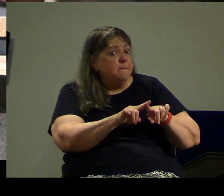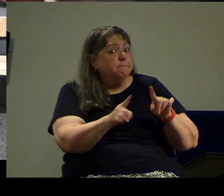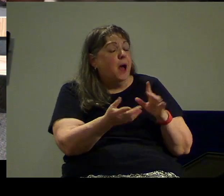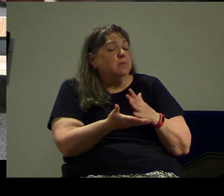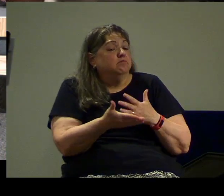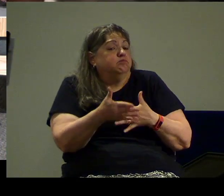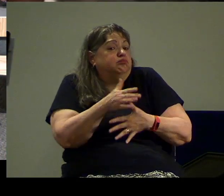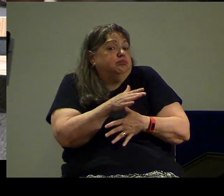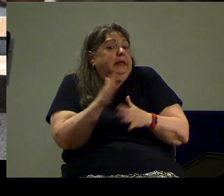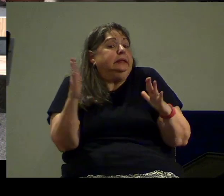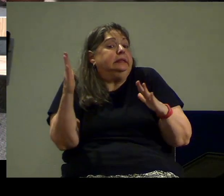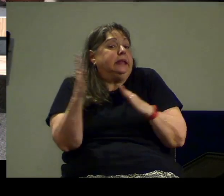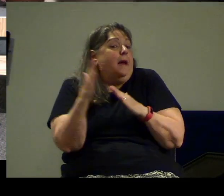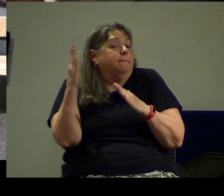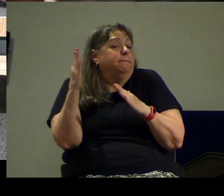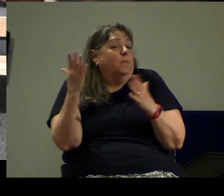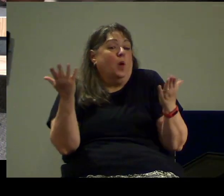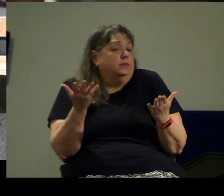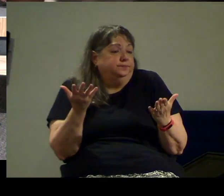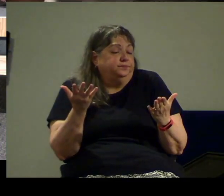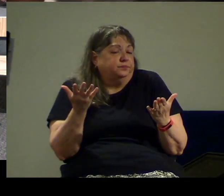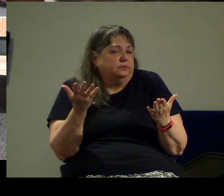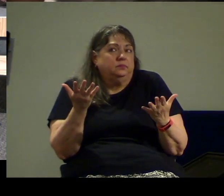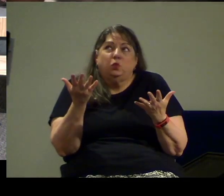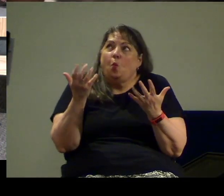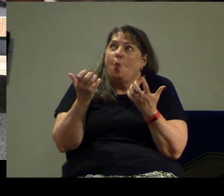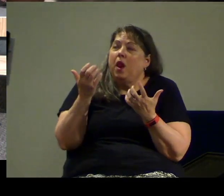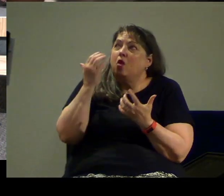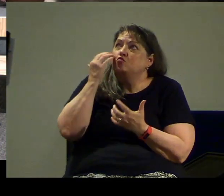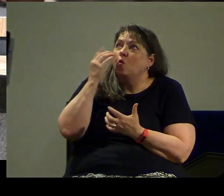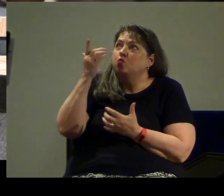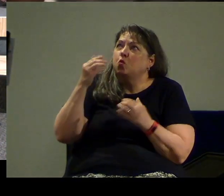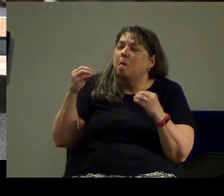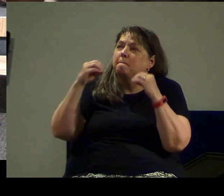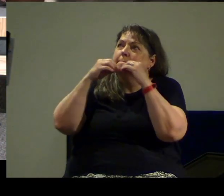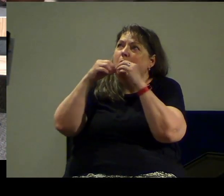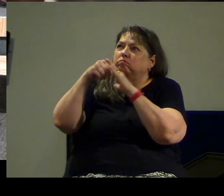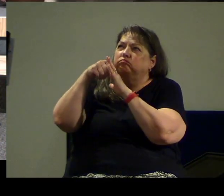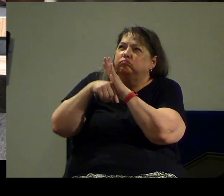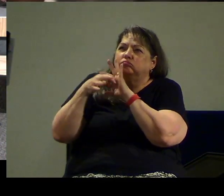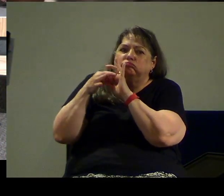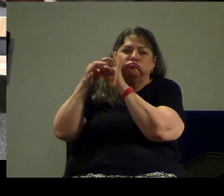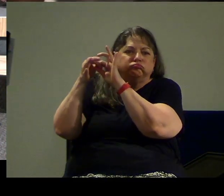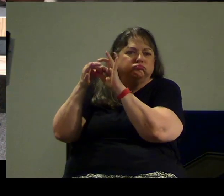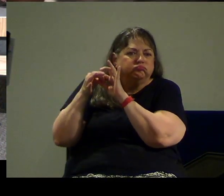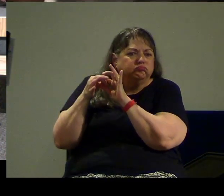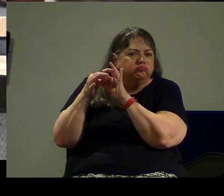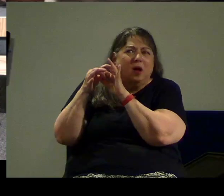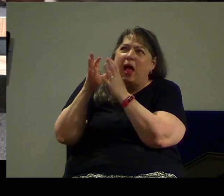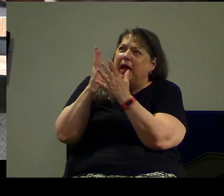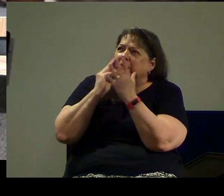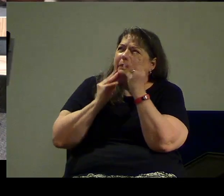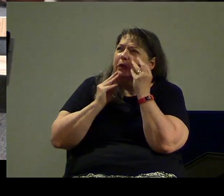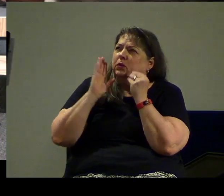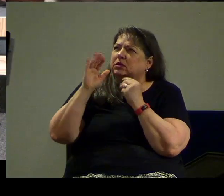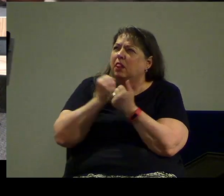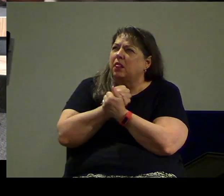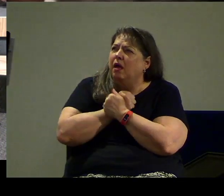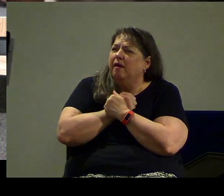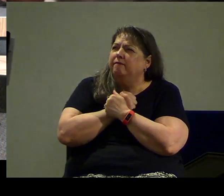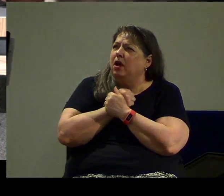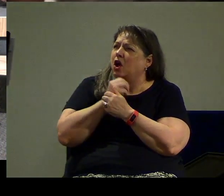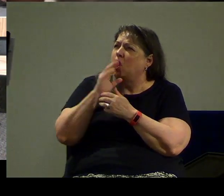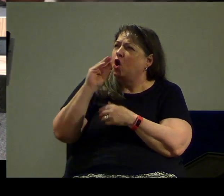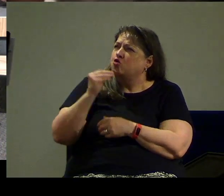above all of that is to know the Lord God Almighty, to know his love, his grace, his